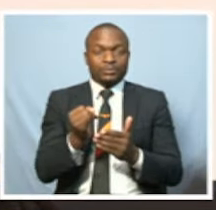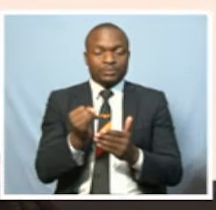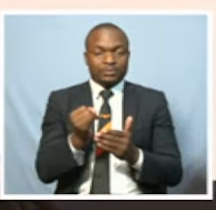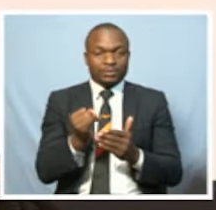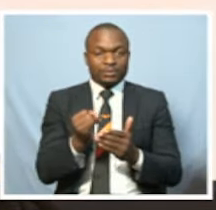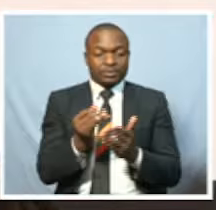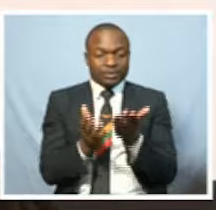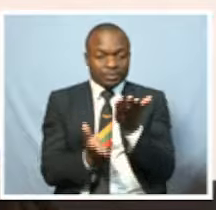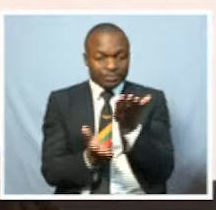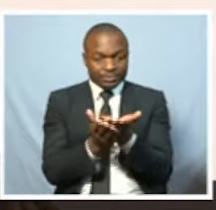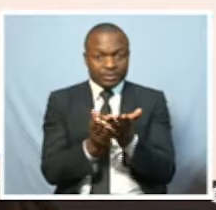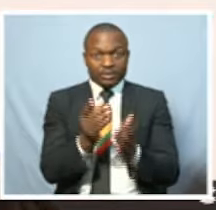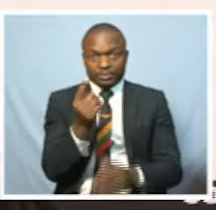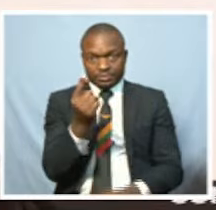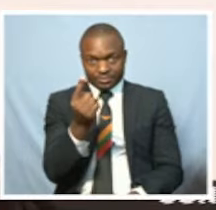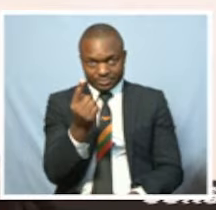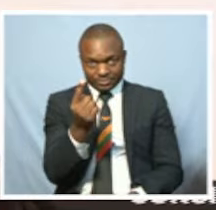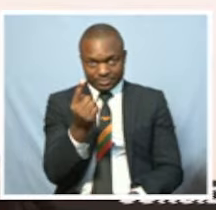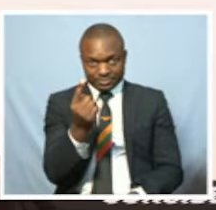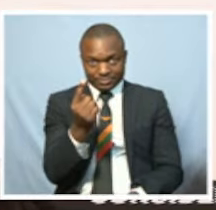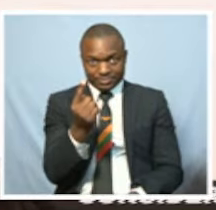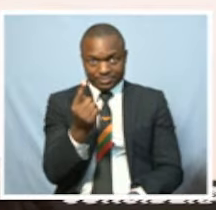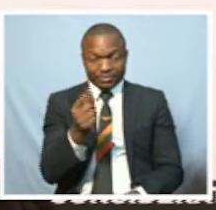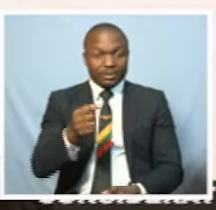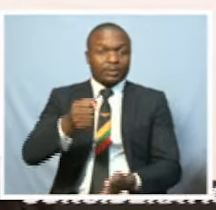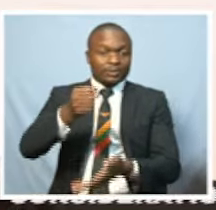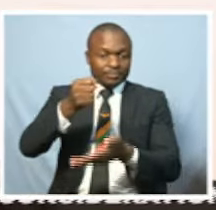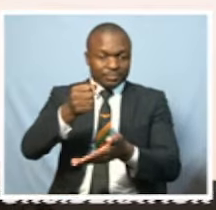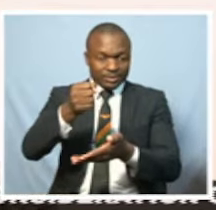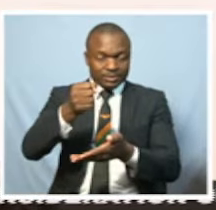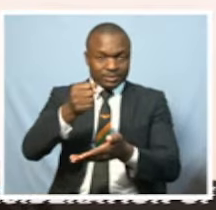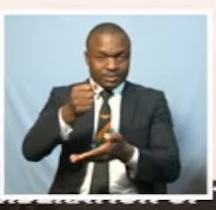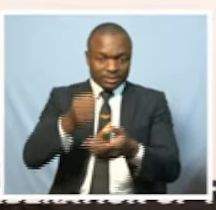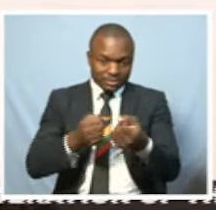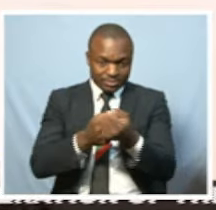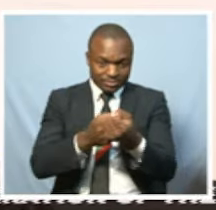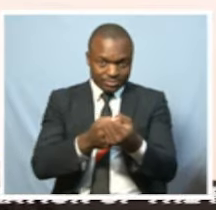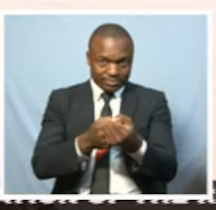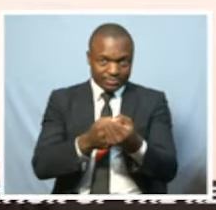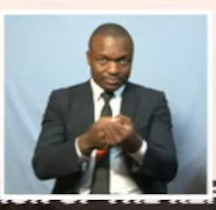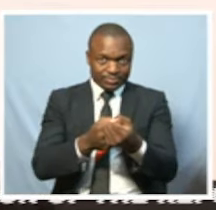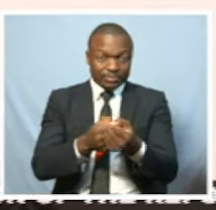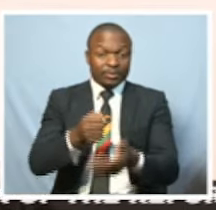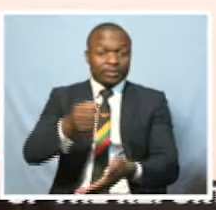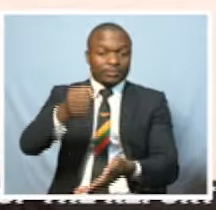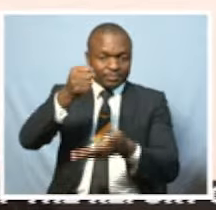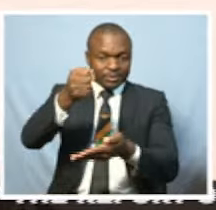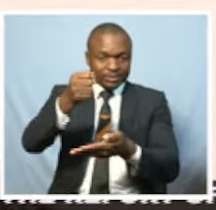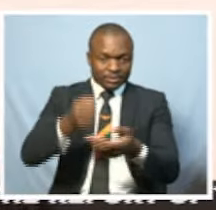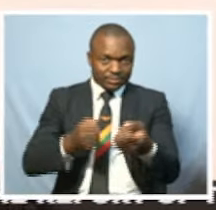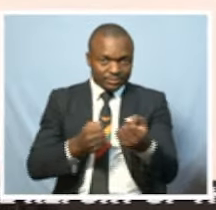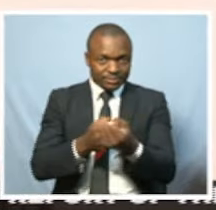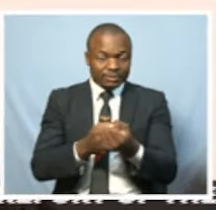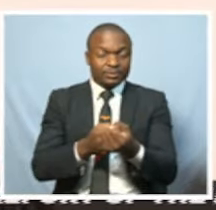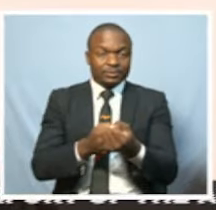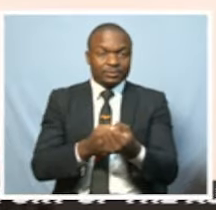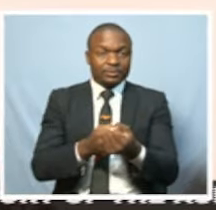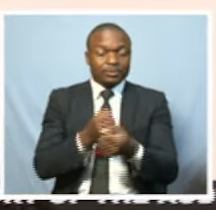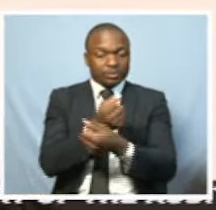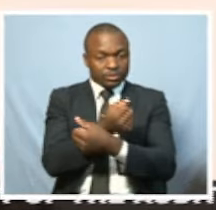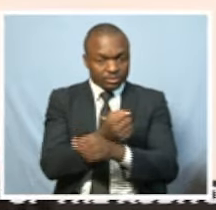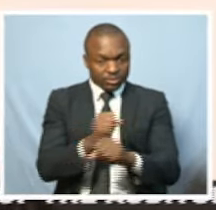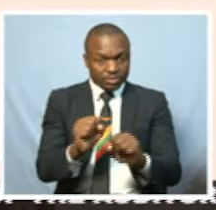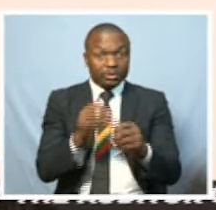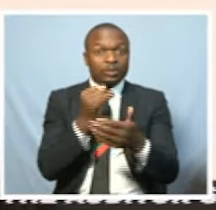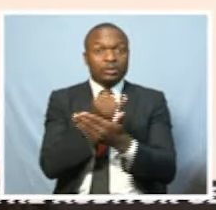you to Appendix 1, which is budget and funding. And Chair, on budget and funding, we are addressing